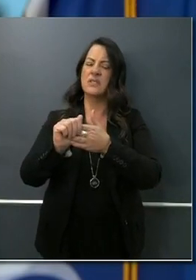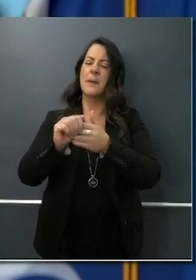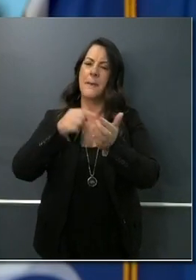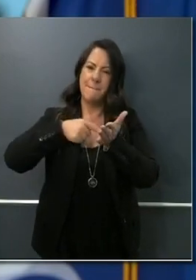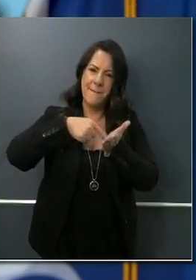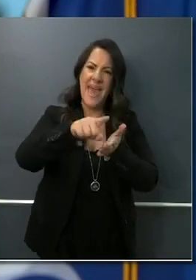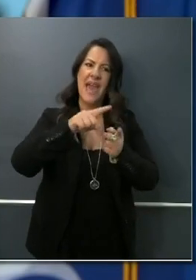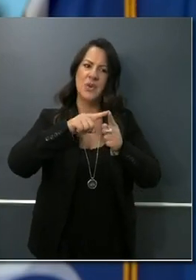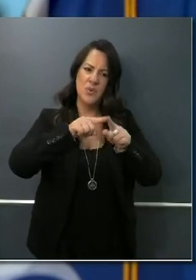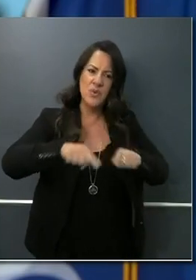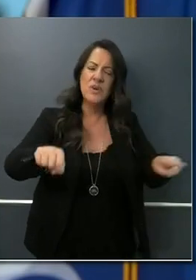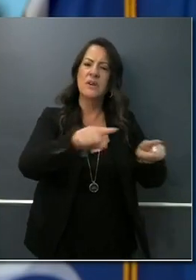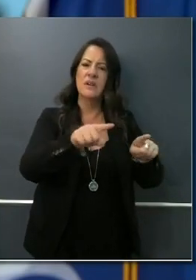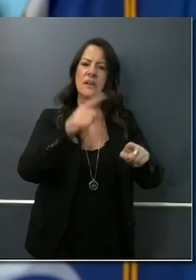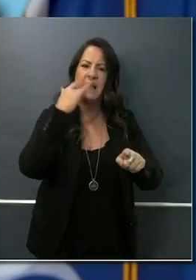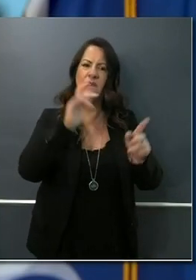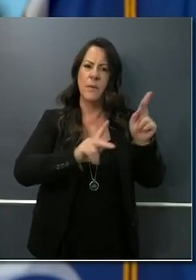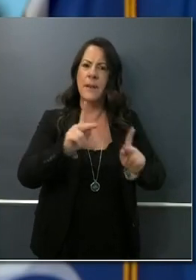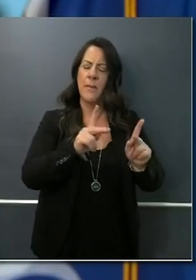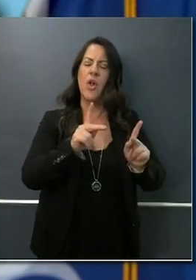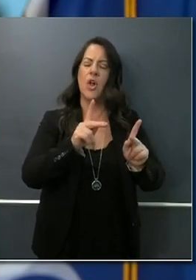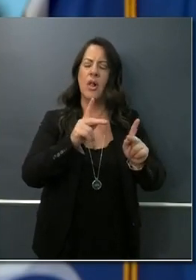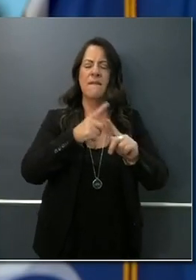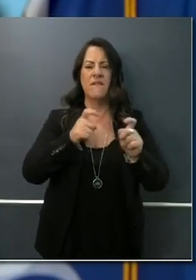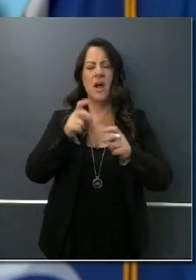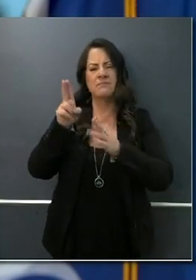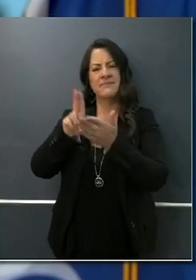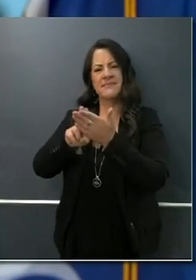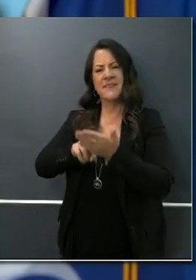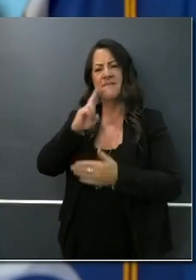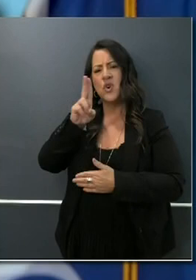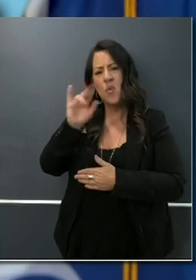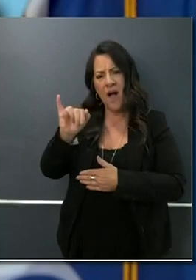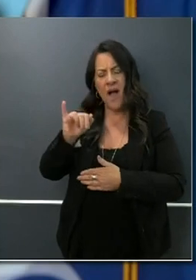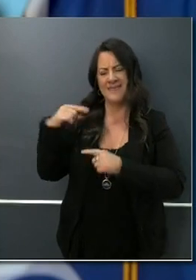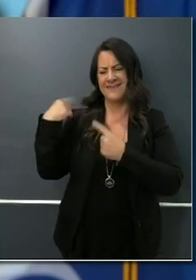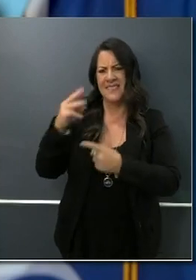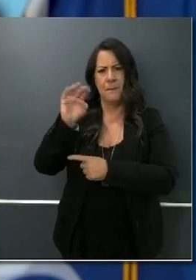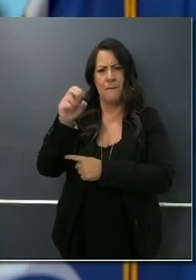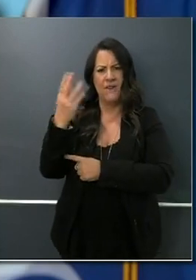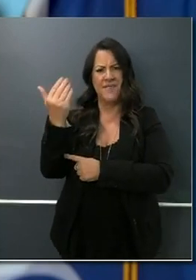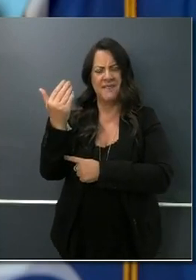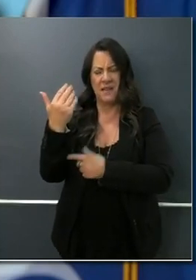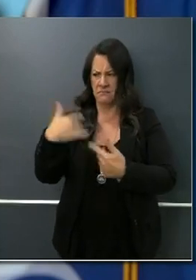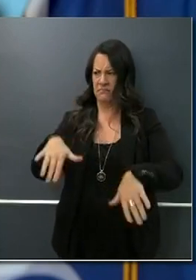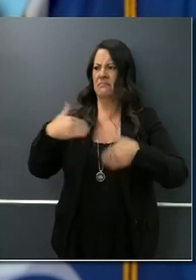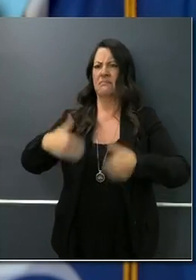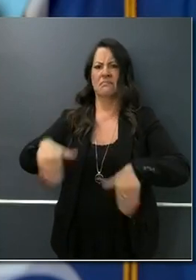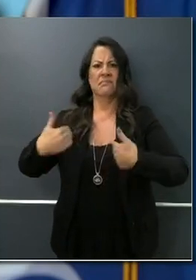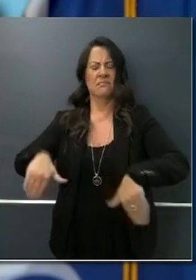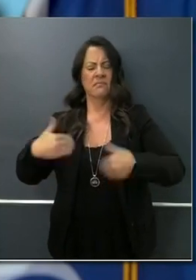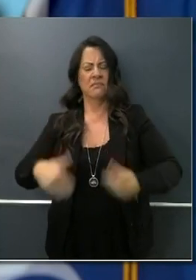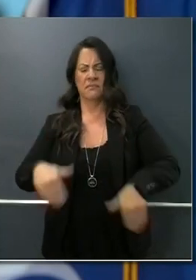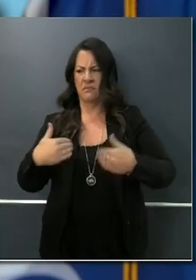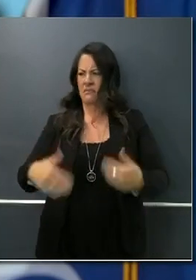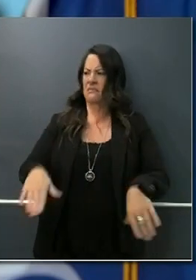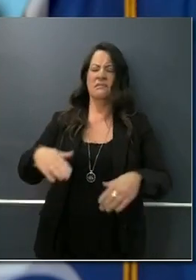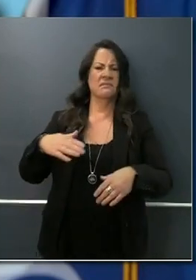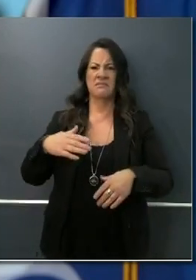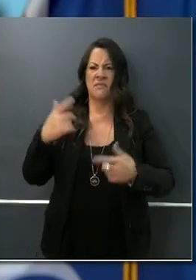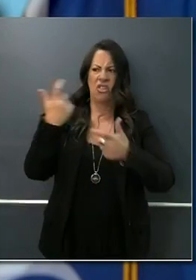billion since March 15th, just since March 15th. It's unprecedented amount of money that has been